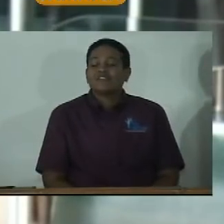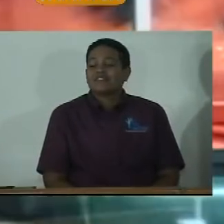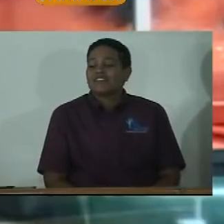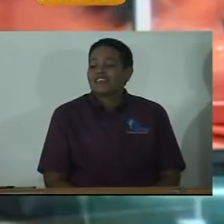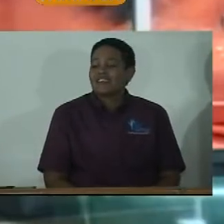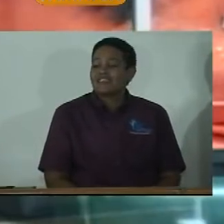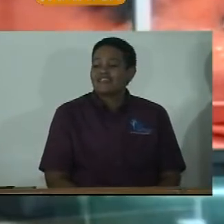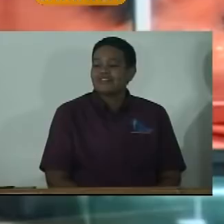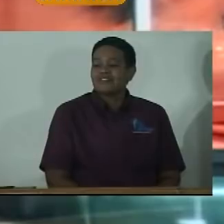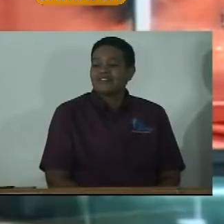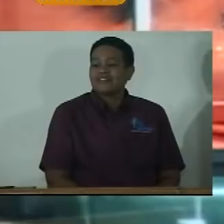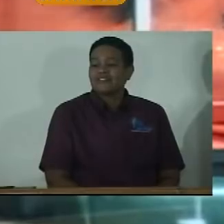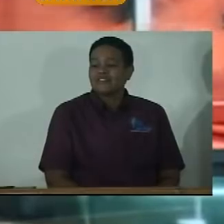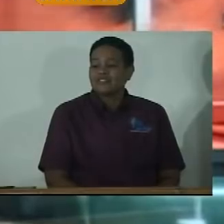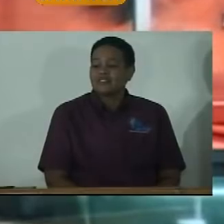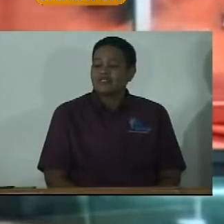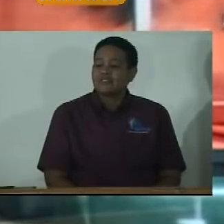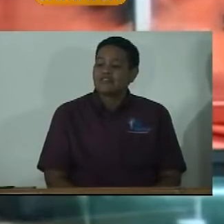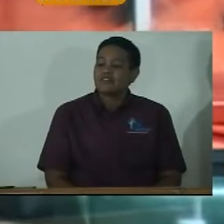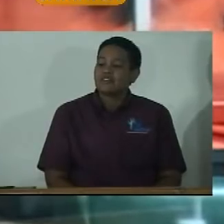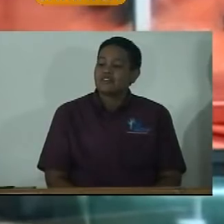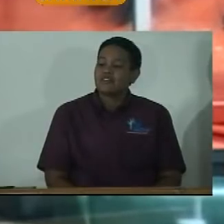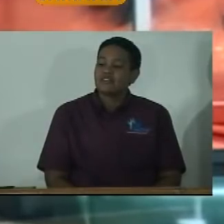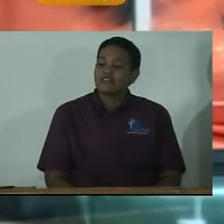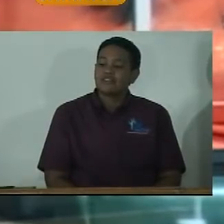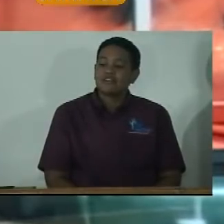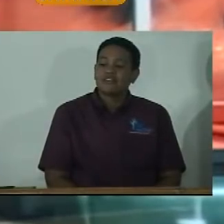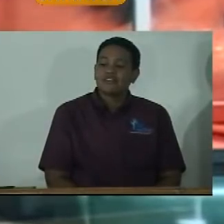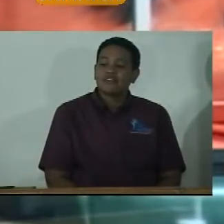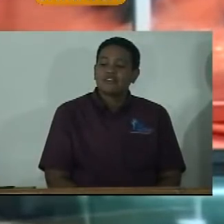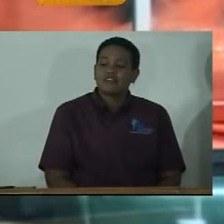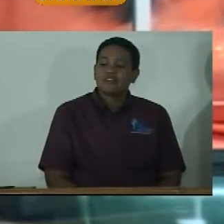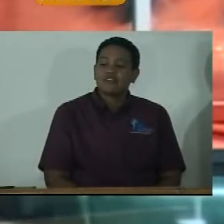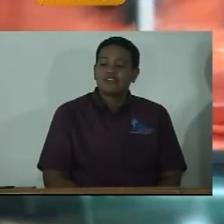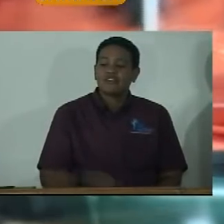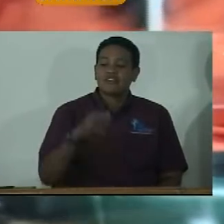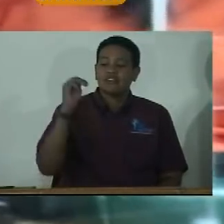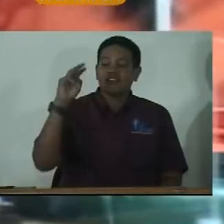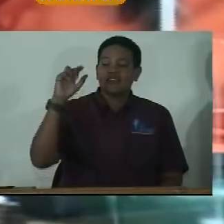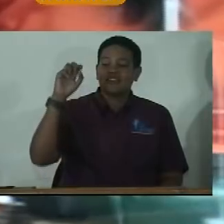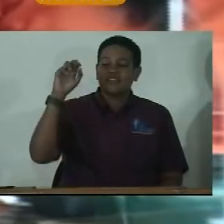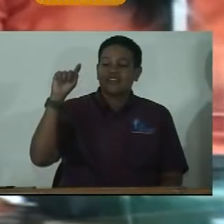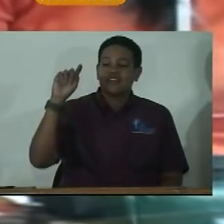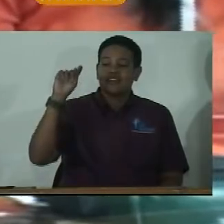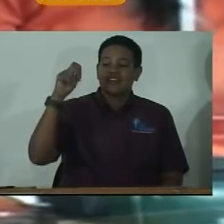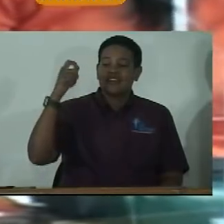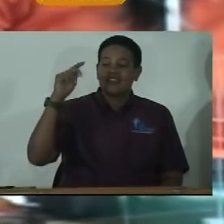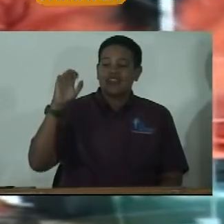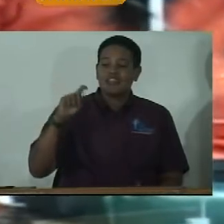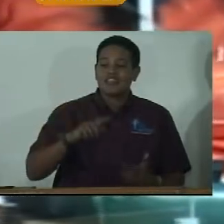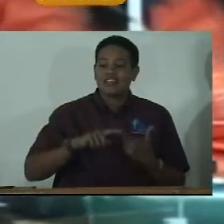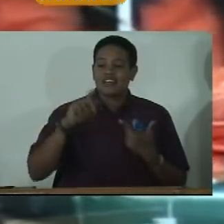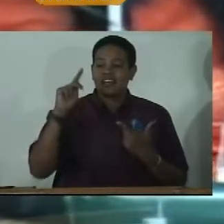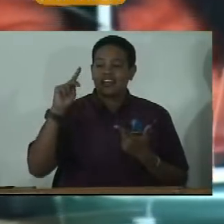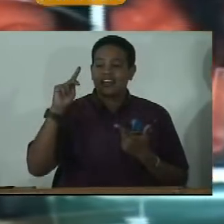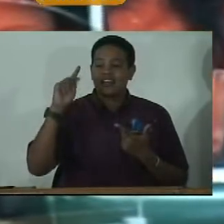the 3 chickens Margaret Thatcher, Casey Fennell, and